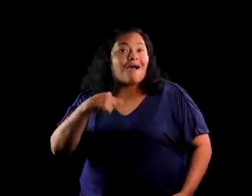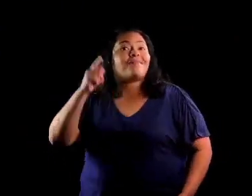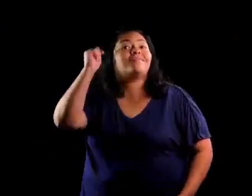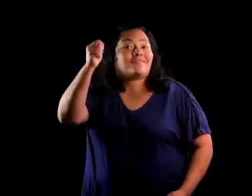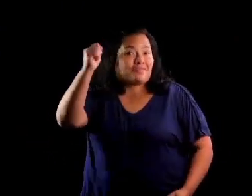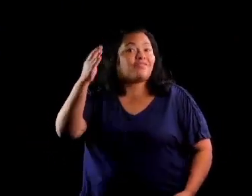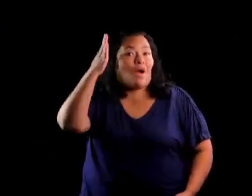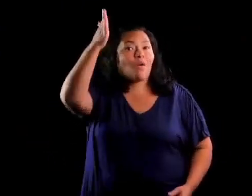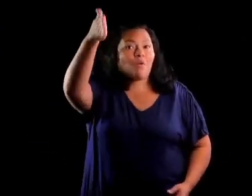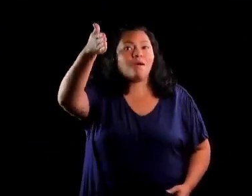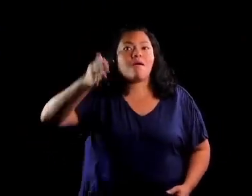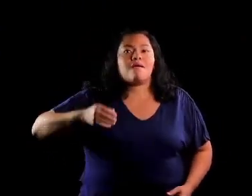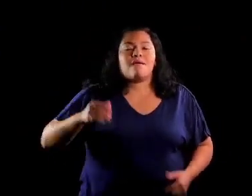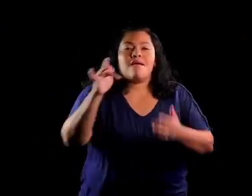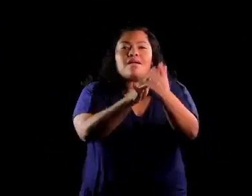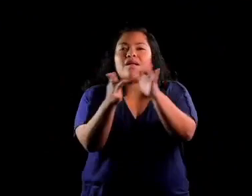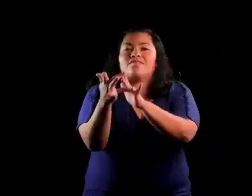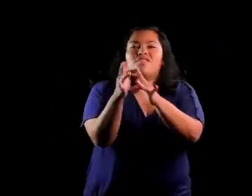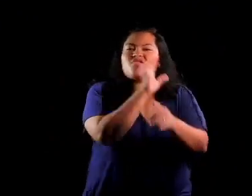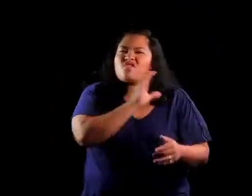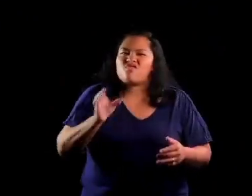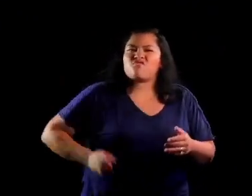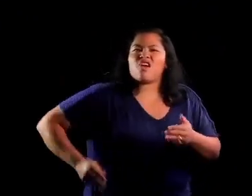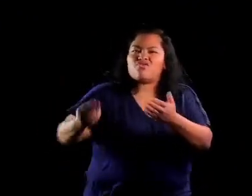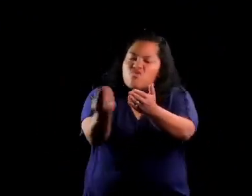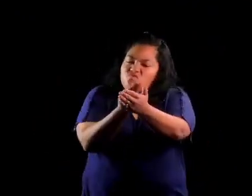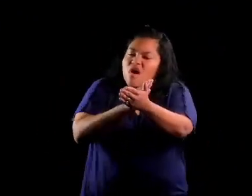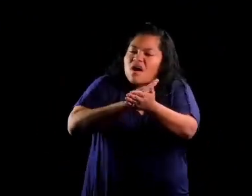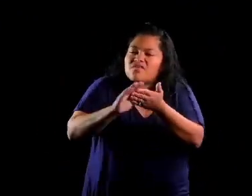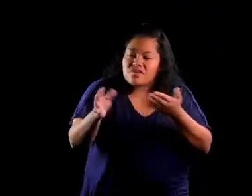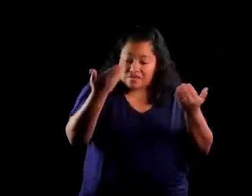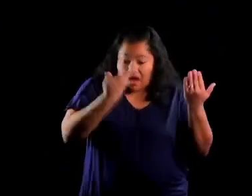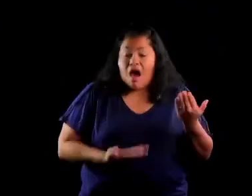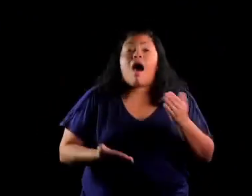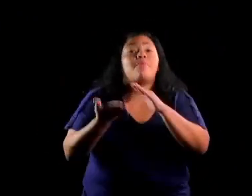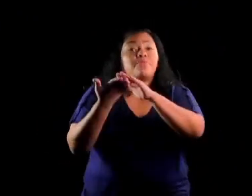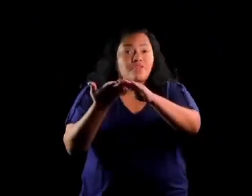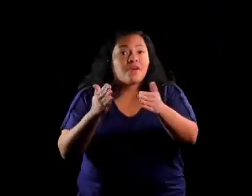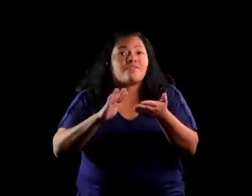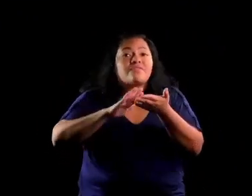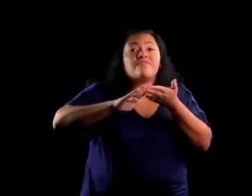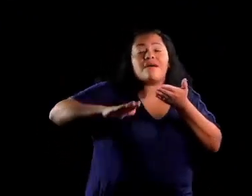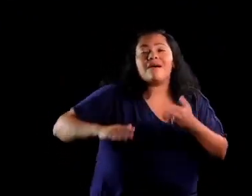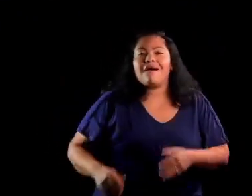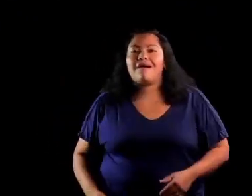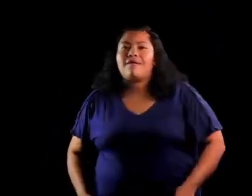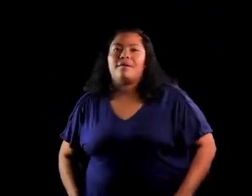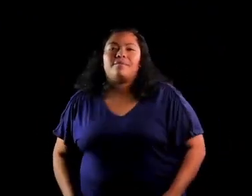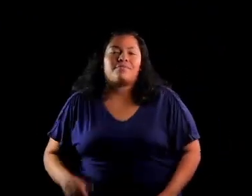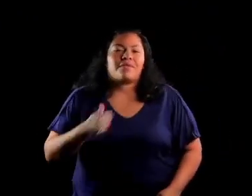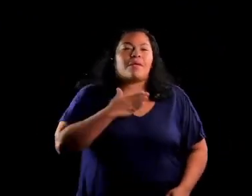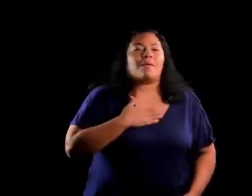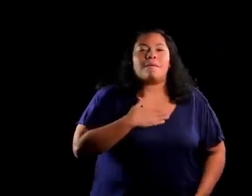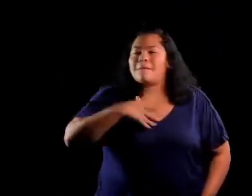I'll testify. By Jesus Christ the righteous, I'm justified.